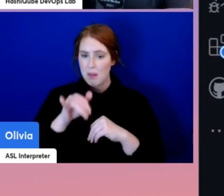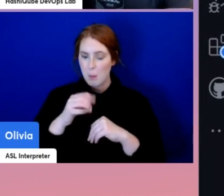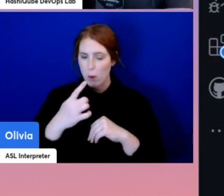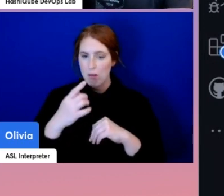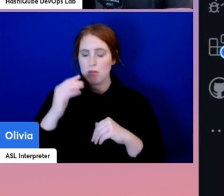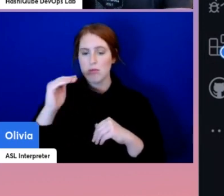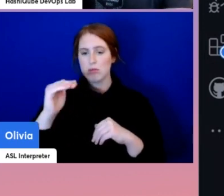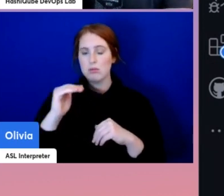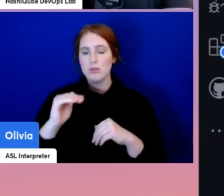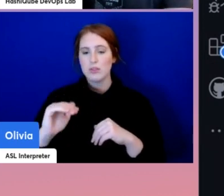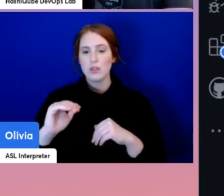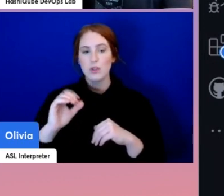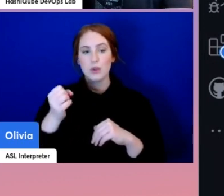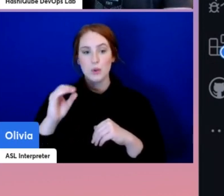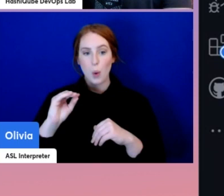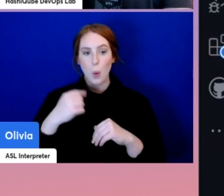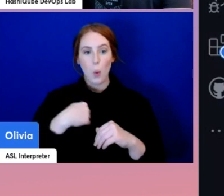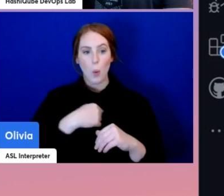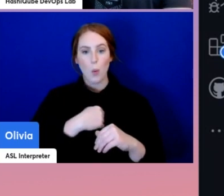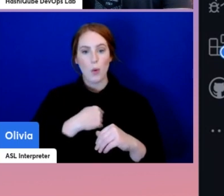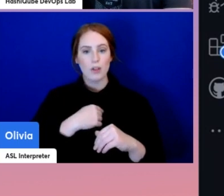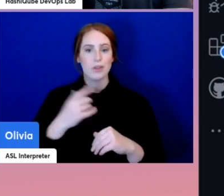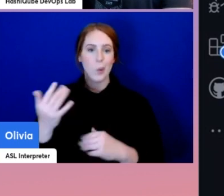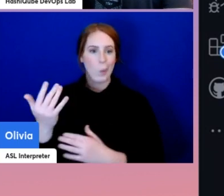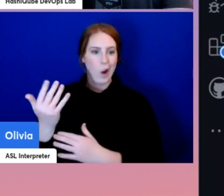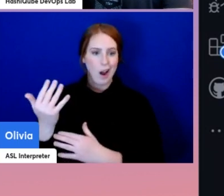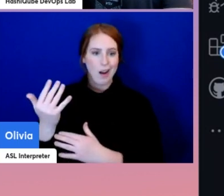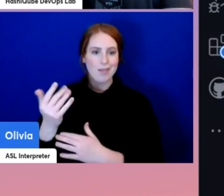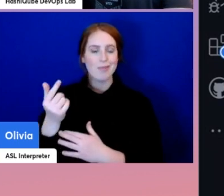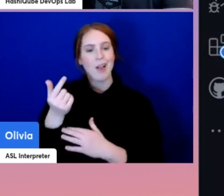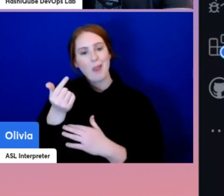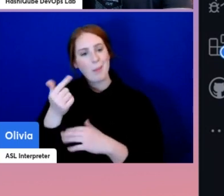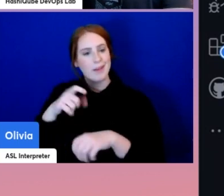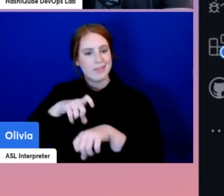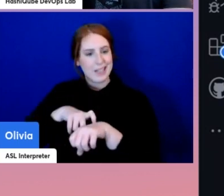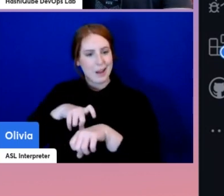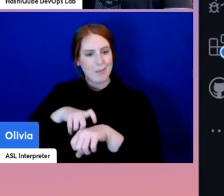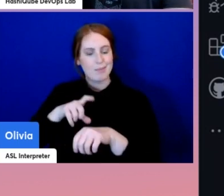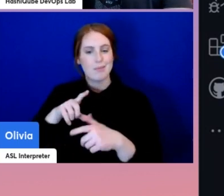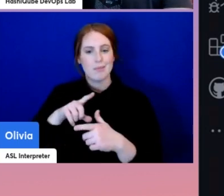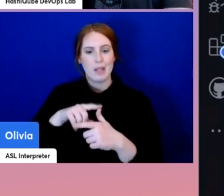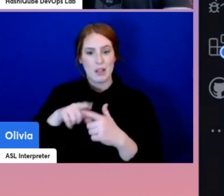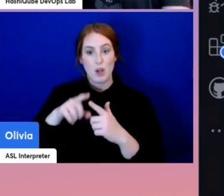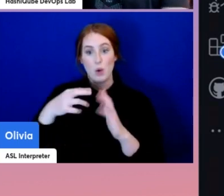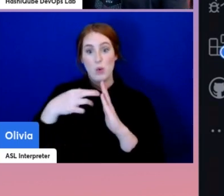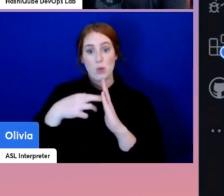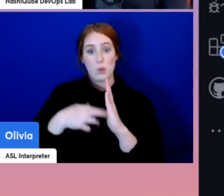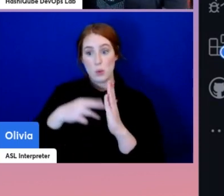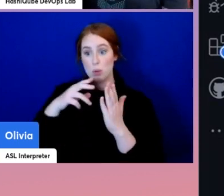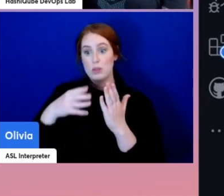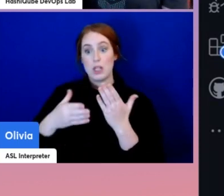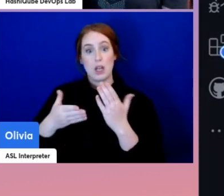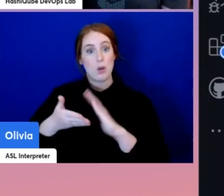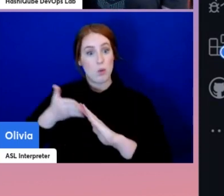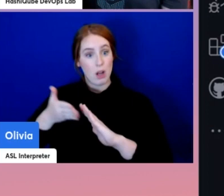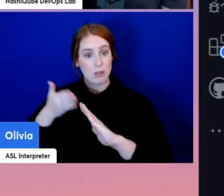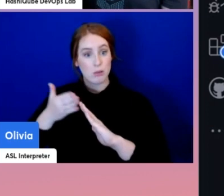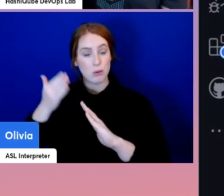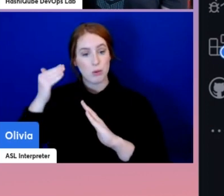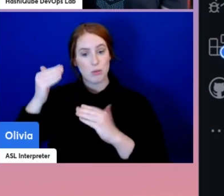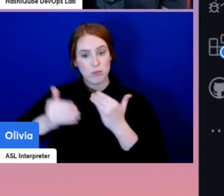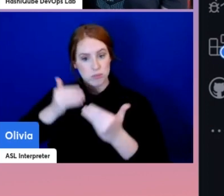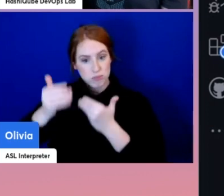And so we just give it a little bit of time. And the rules that it runs through is quite a significant amount of